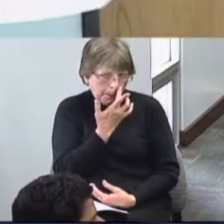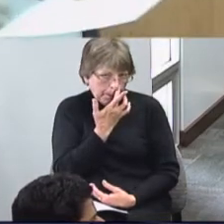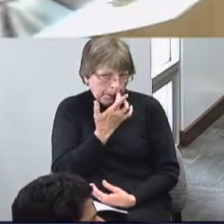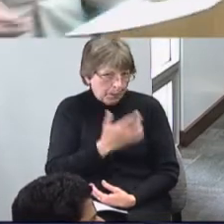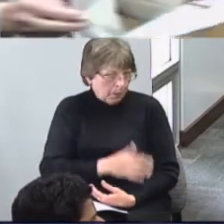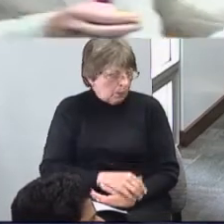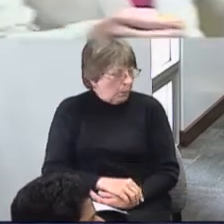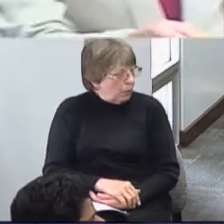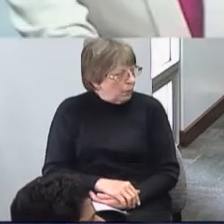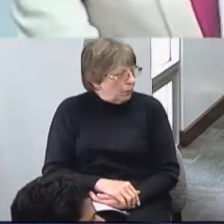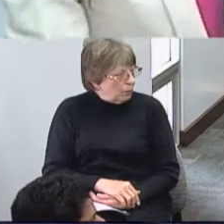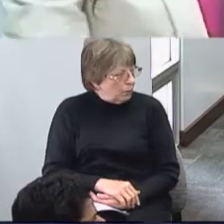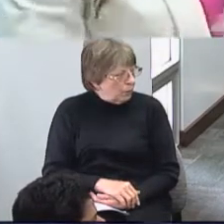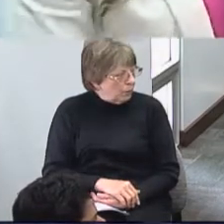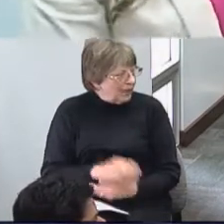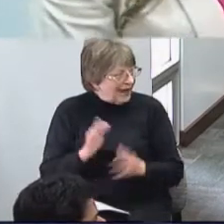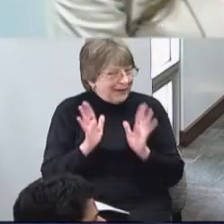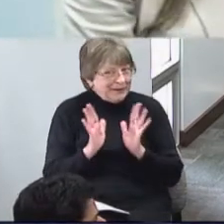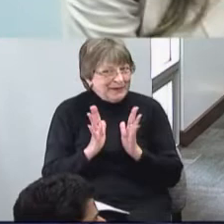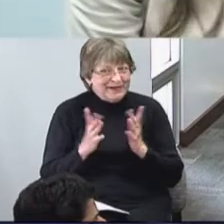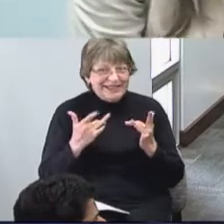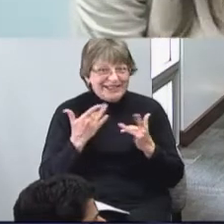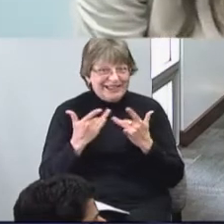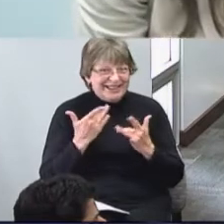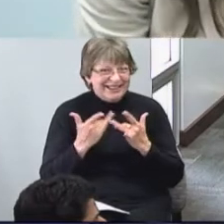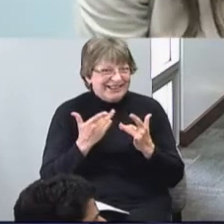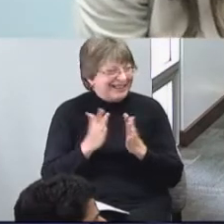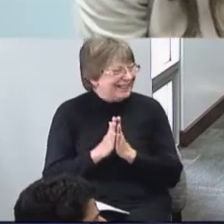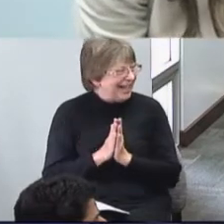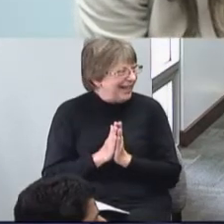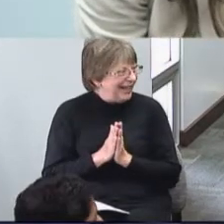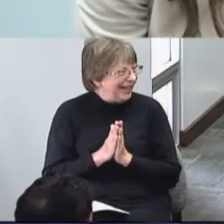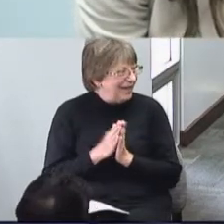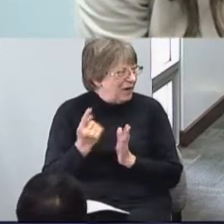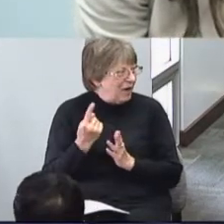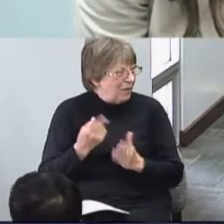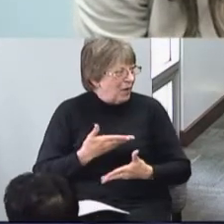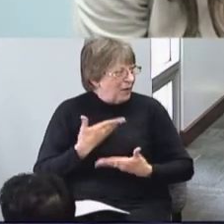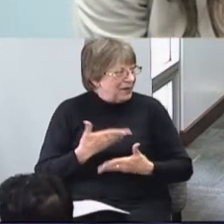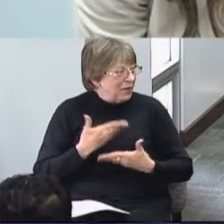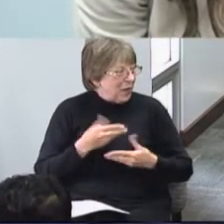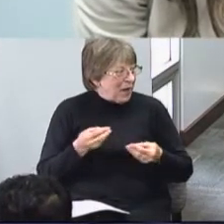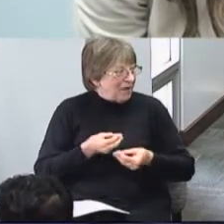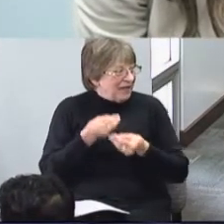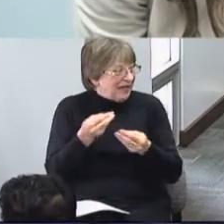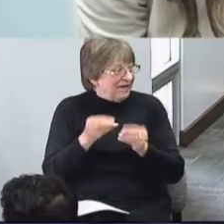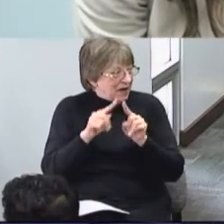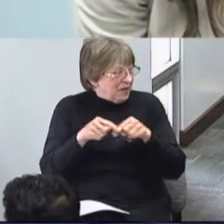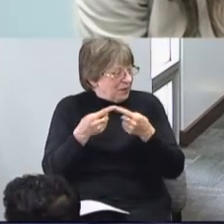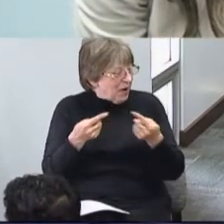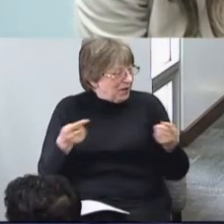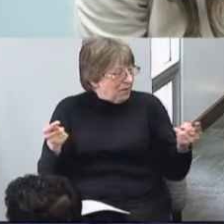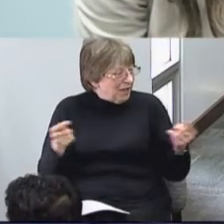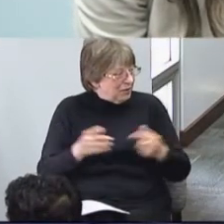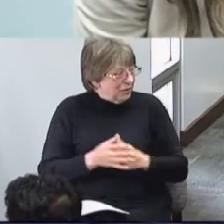I always forget to sign these before I give them, so I'm going to sign it now so I don't give you a blank one.